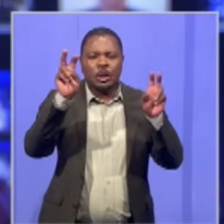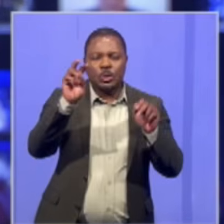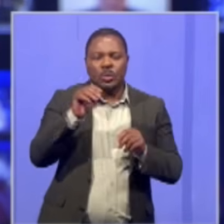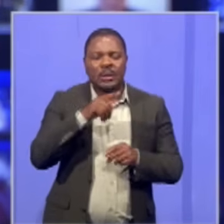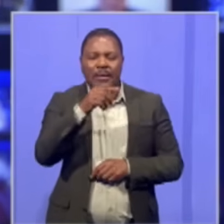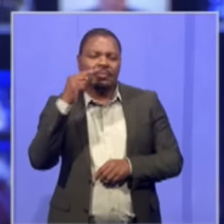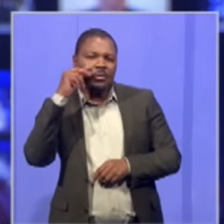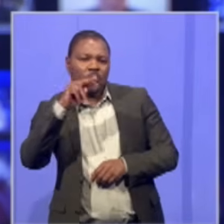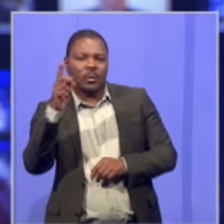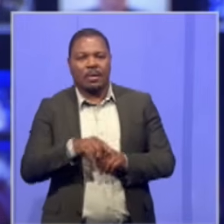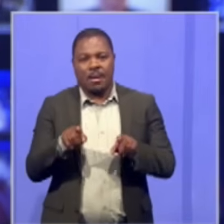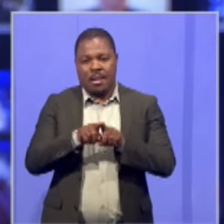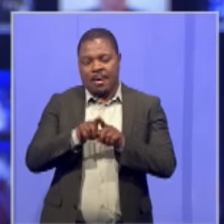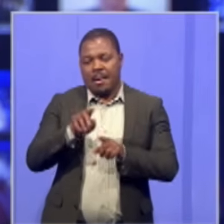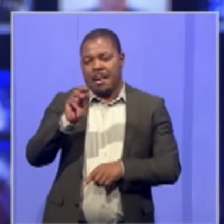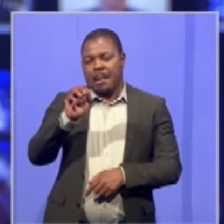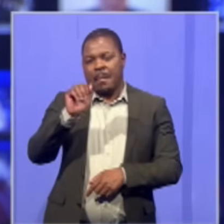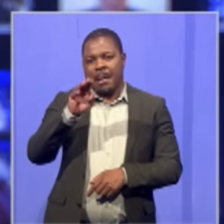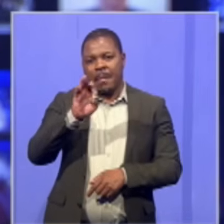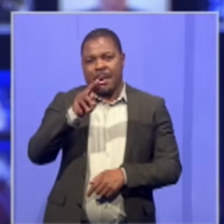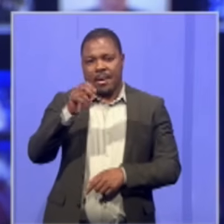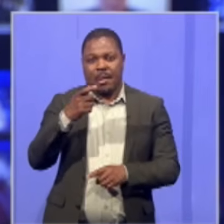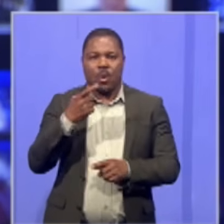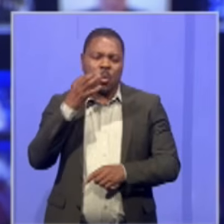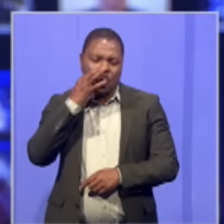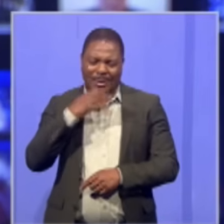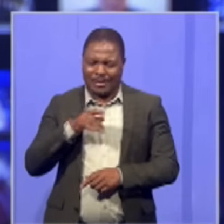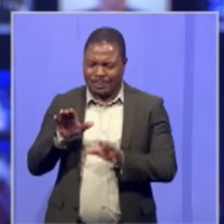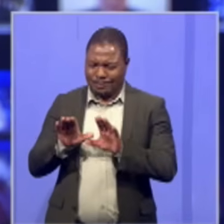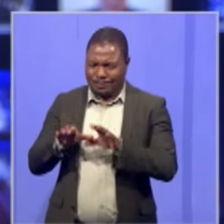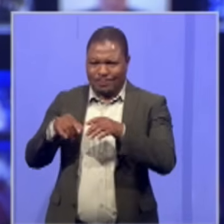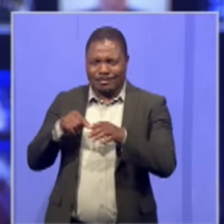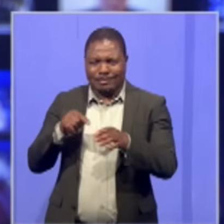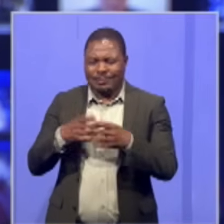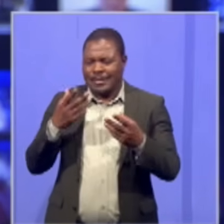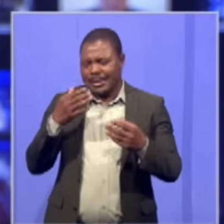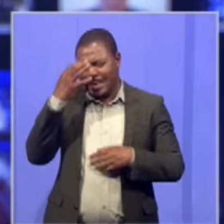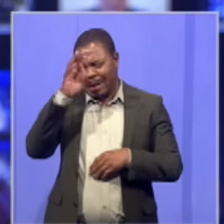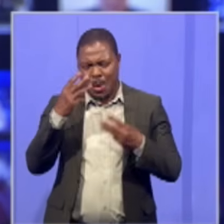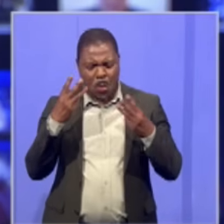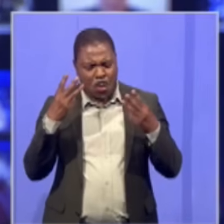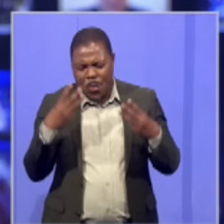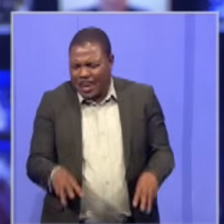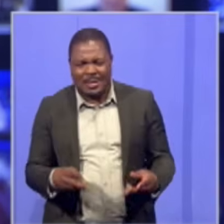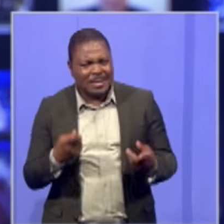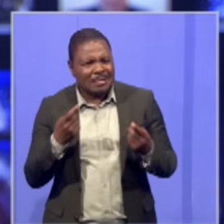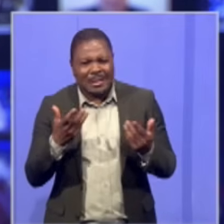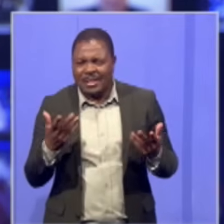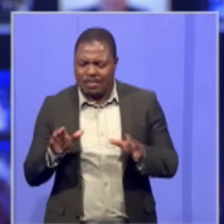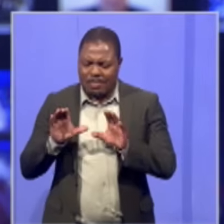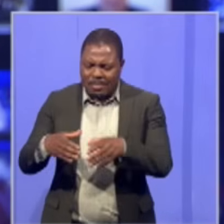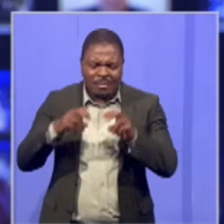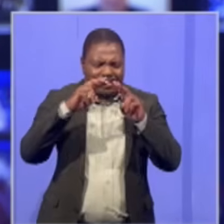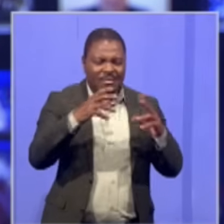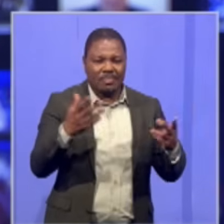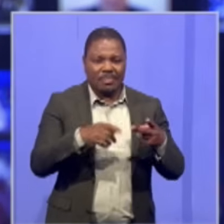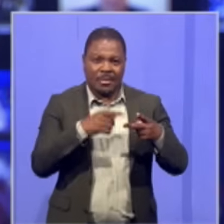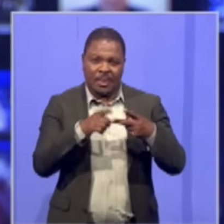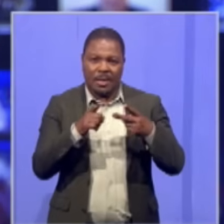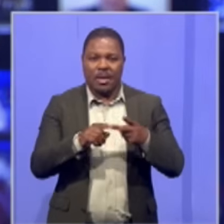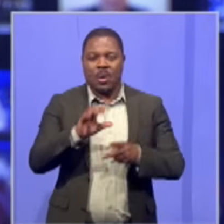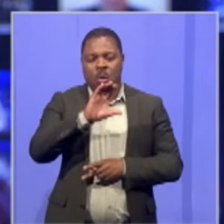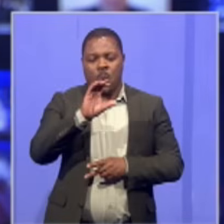bona Tebo Makena wa Belfontein o re kgotsong ka nnete ke bona le tshenyo ya nako le tjhelete ya mmuso ka di-commission tsena. Khoni Matshaba o re kgotsong mo